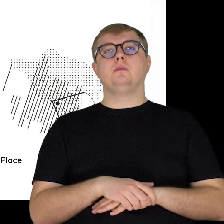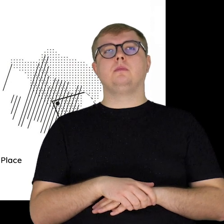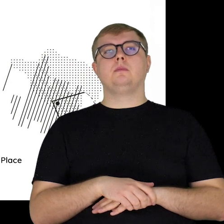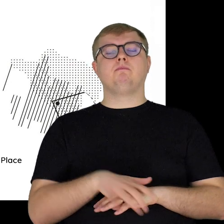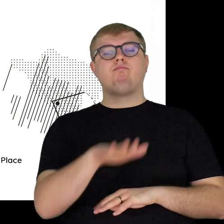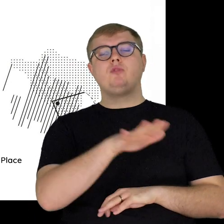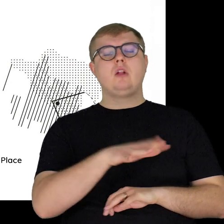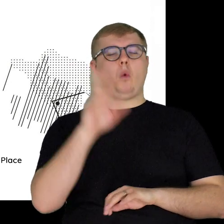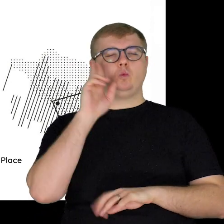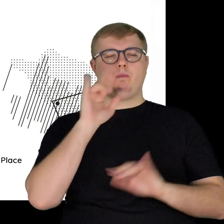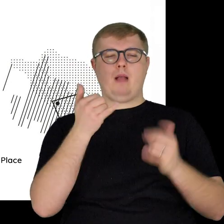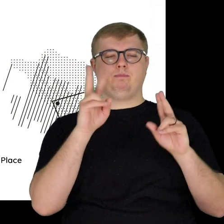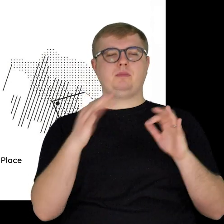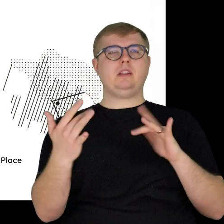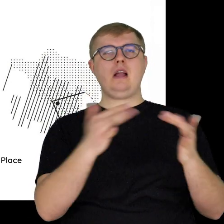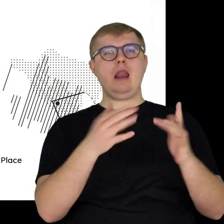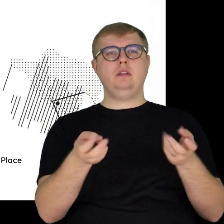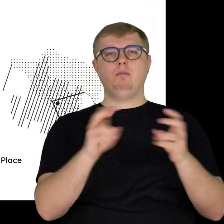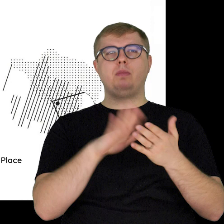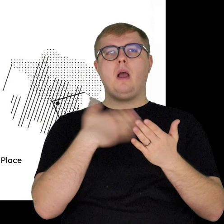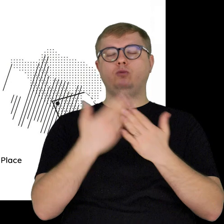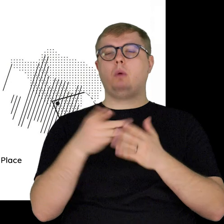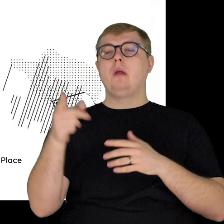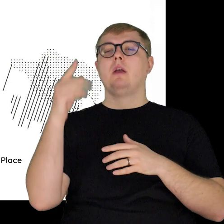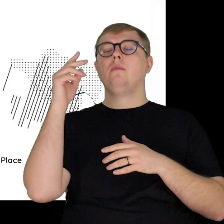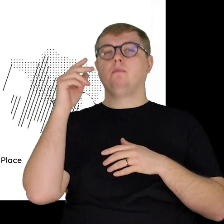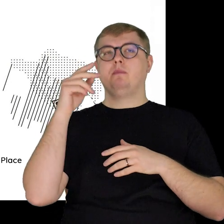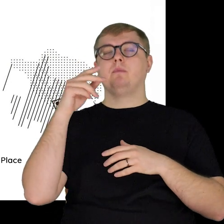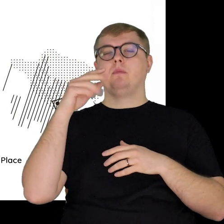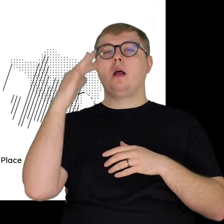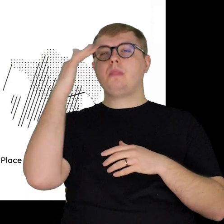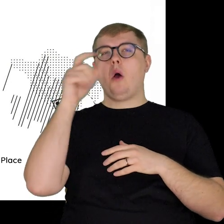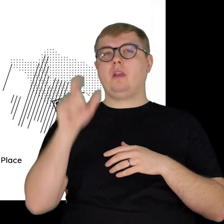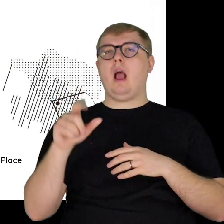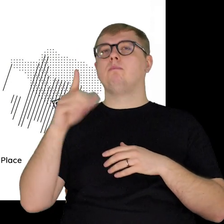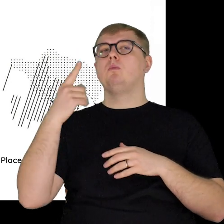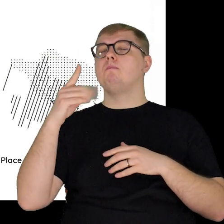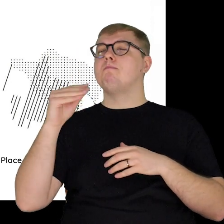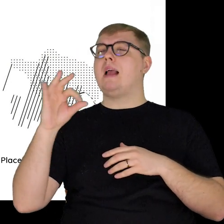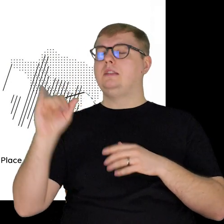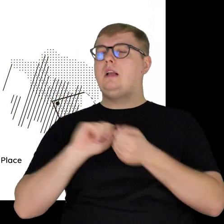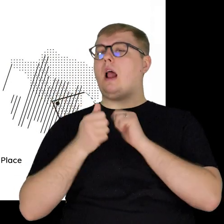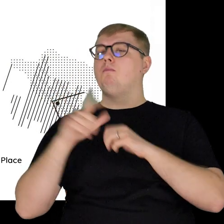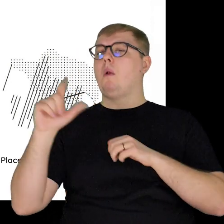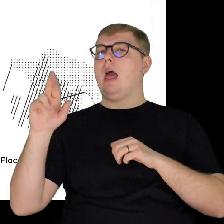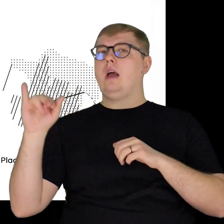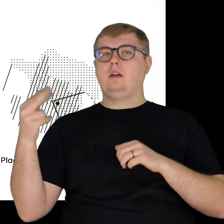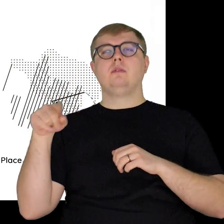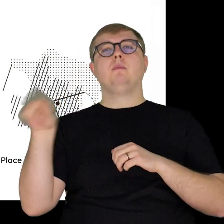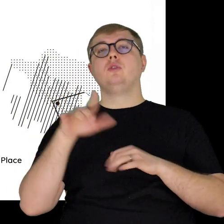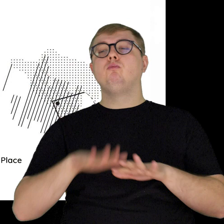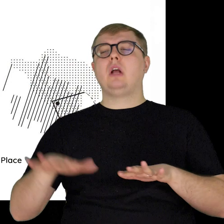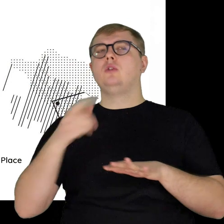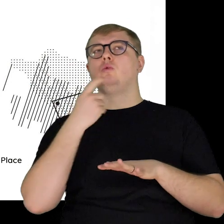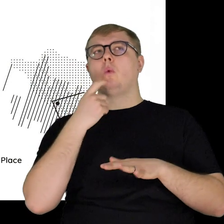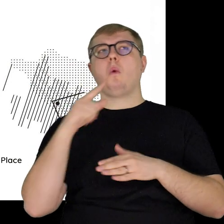like Martin Laloux or Doreen Massey. That is, space is not a container. It unfolds through the practice out